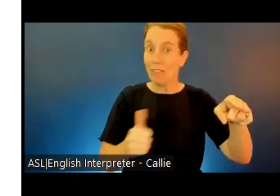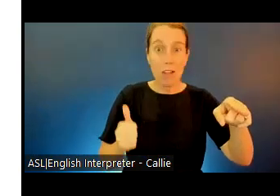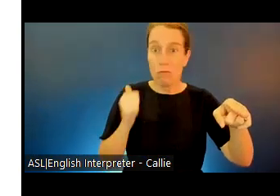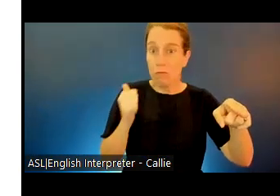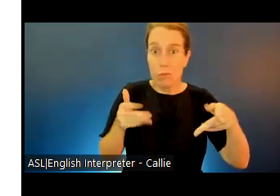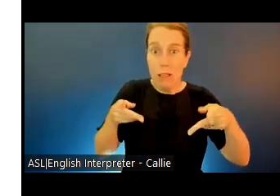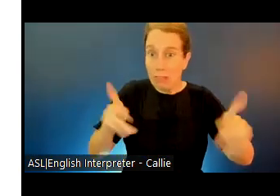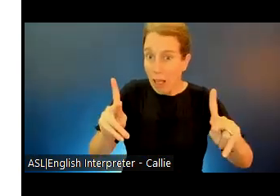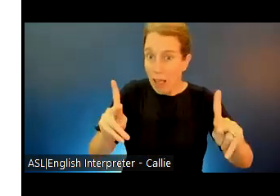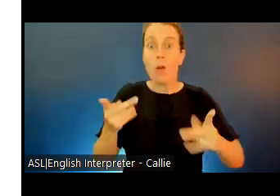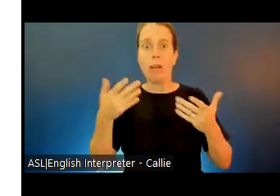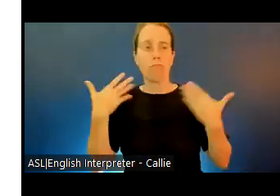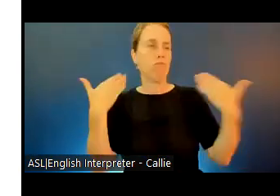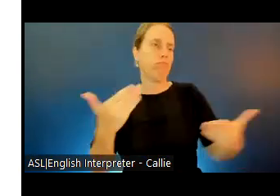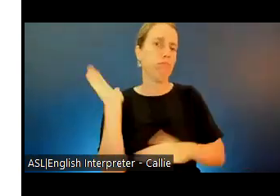please.